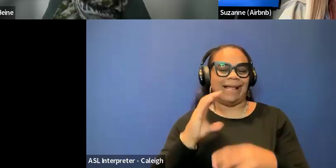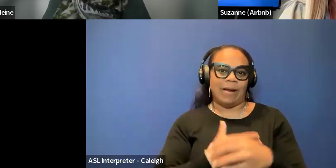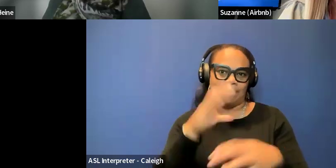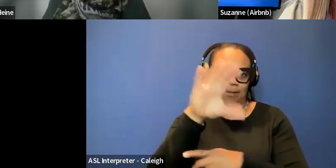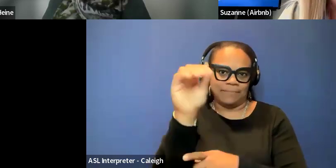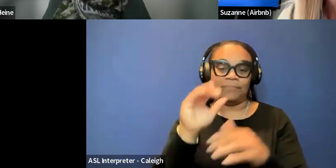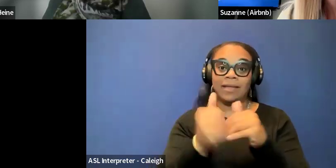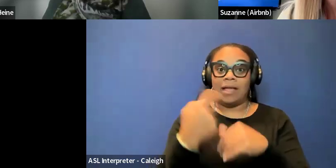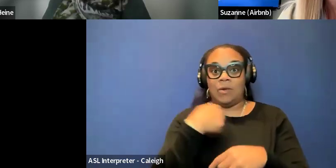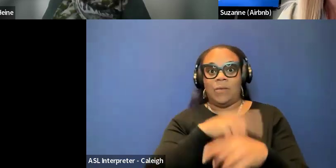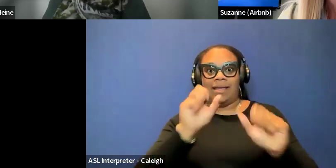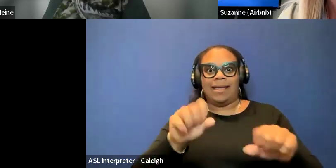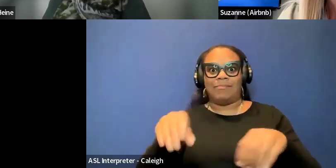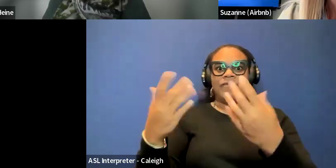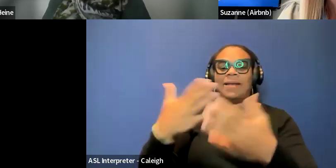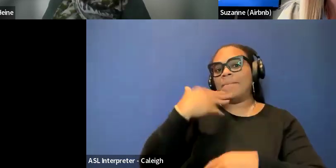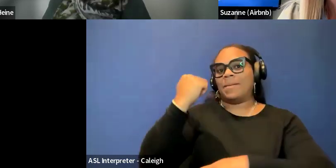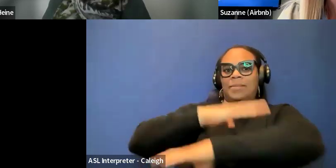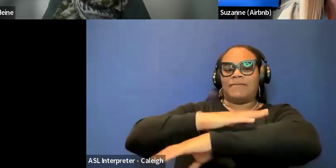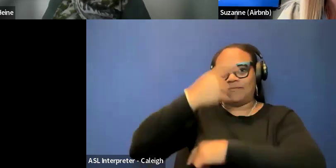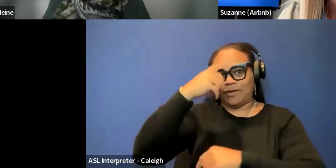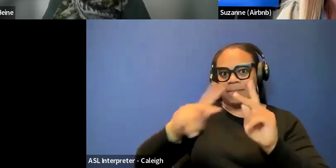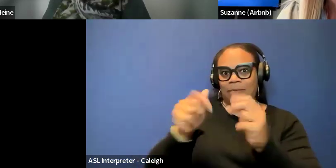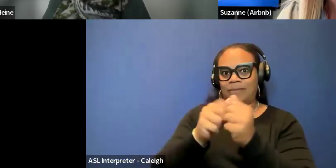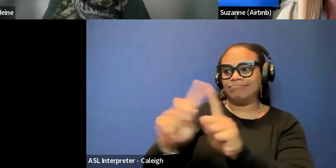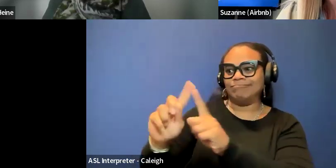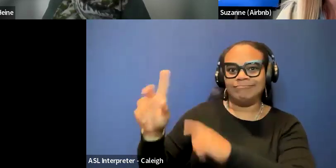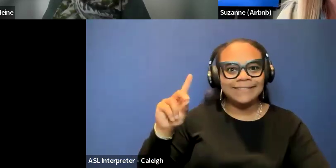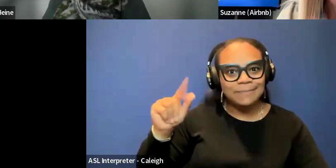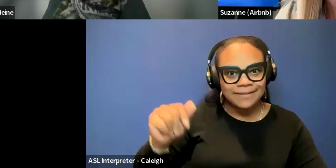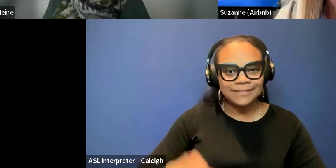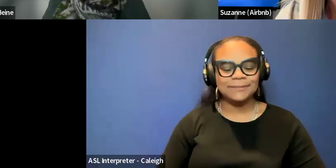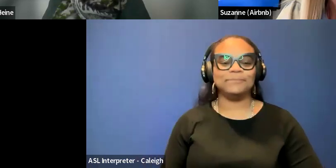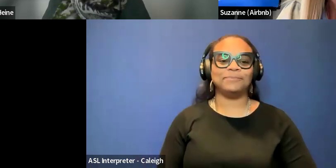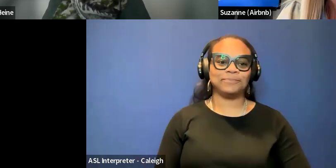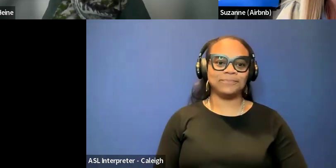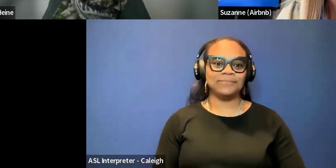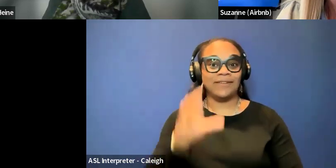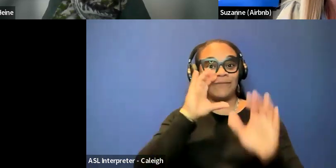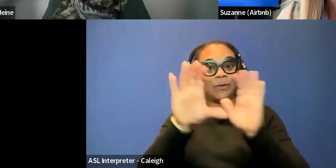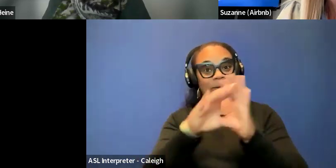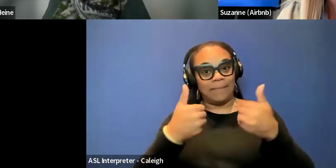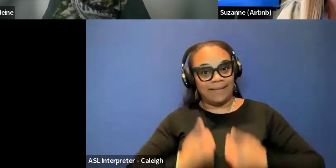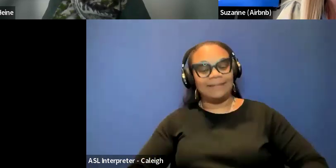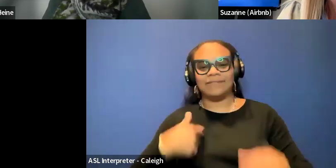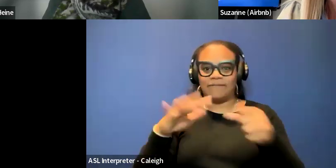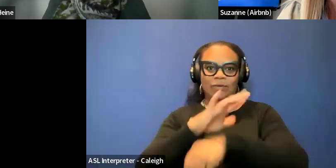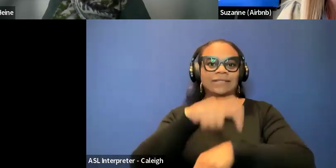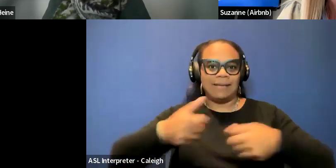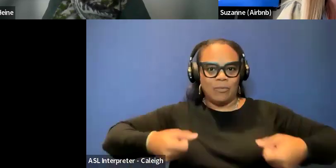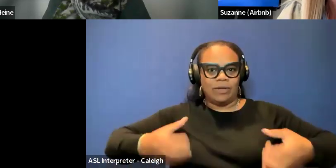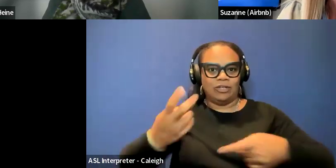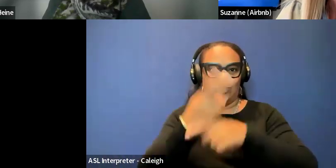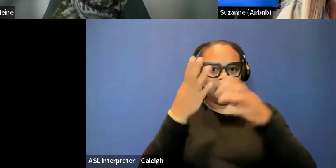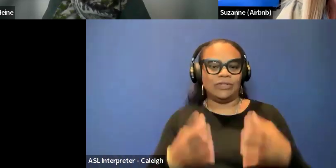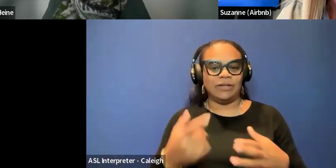our platform better for people with different disabilities. This is a photo of me. I am a full-time wheelchair user. I have a spinal